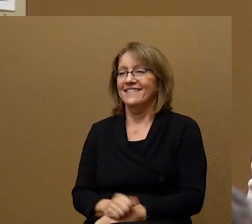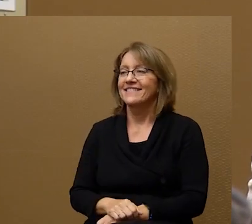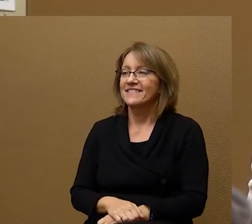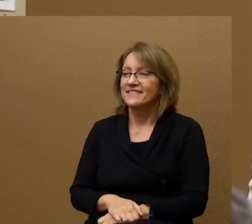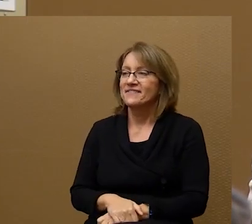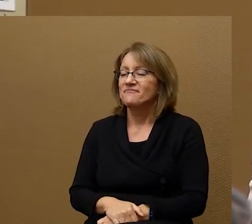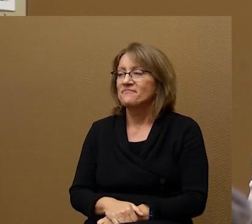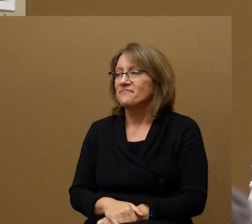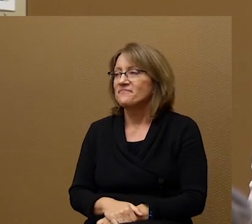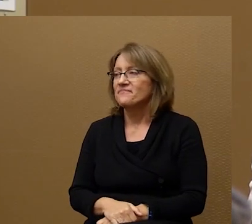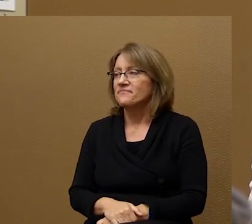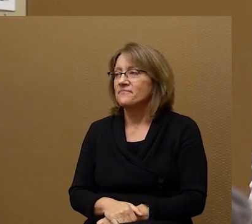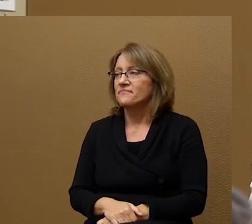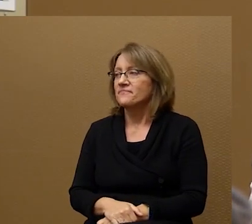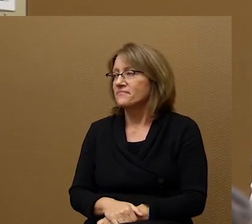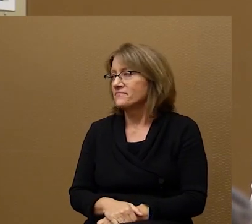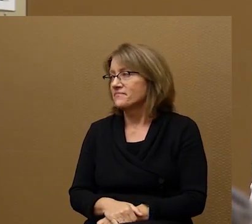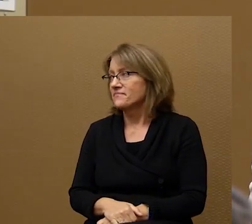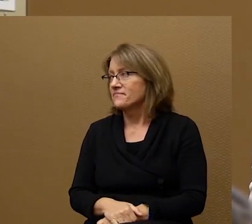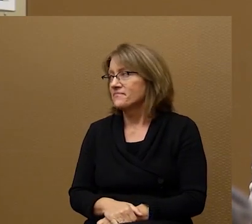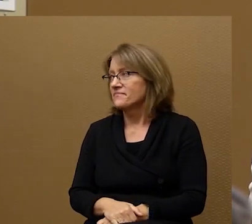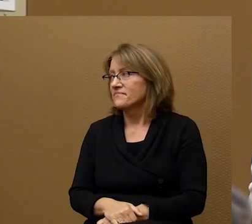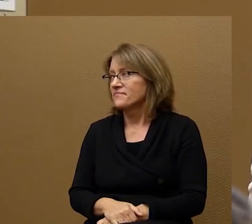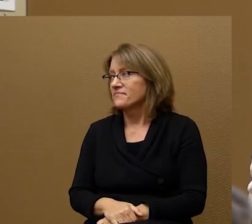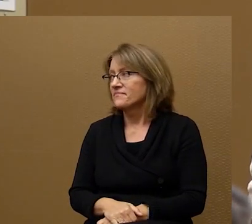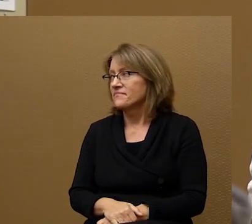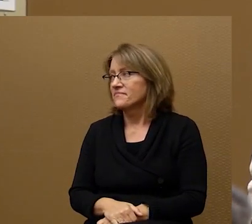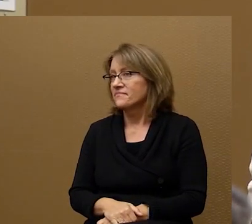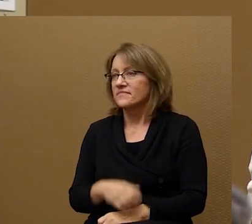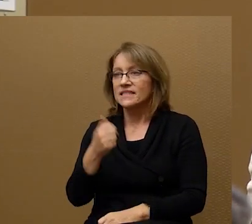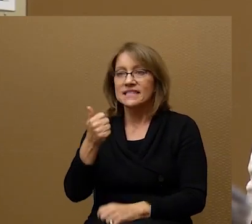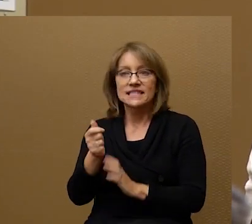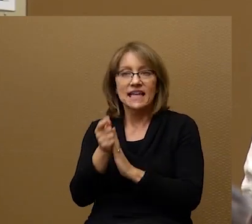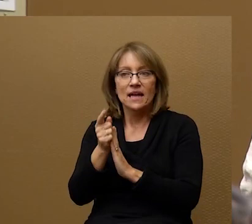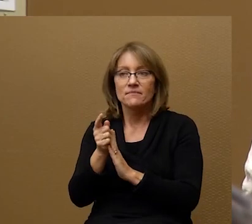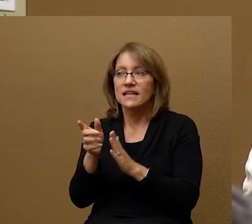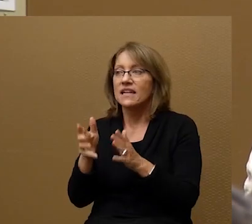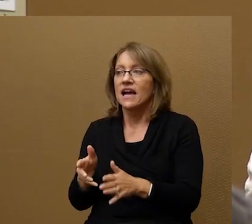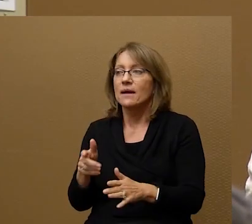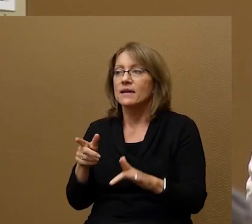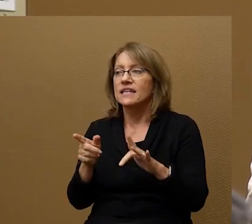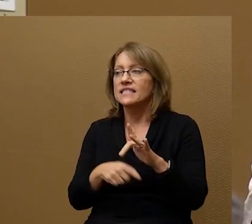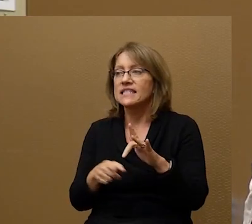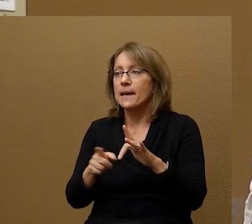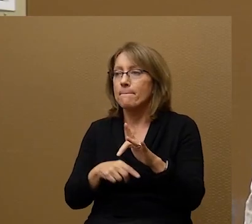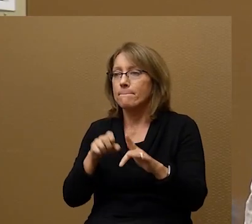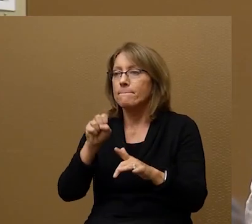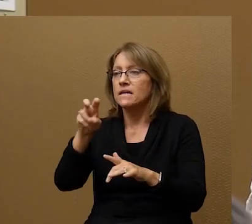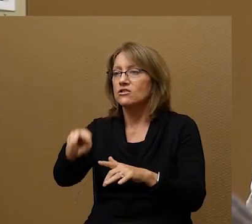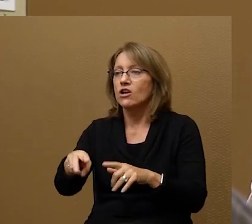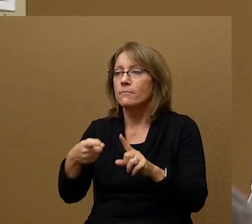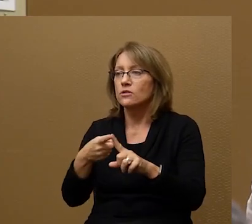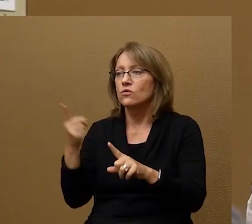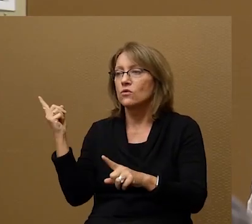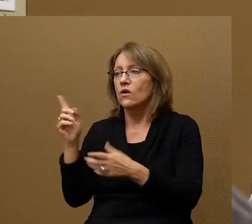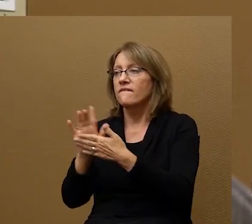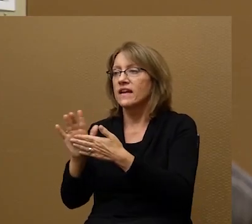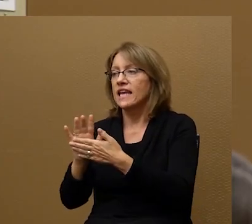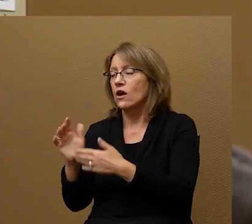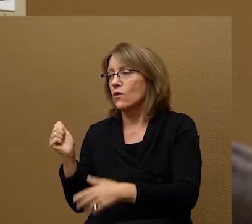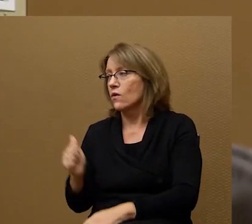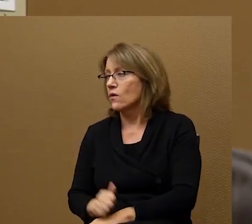All right, so we have like 10 minutes left, so I'm just going to skip to this video.